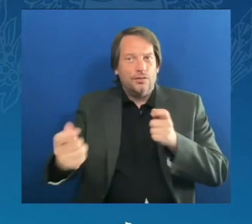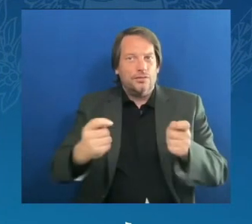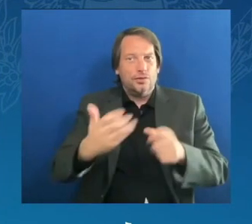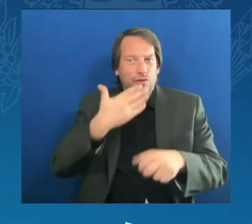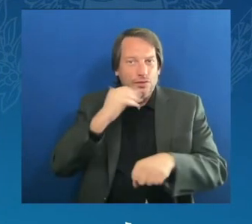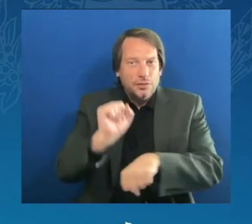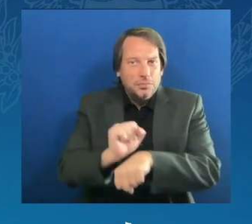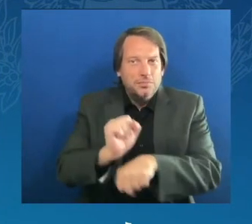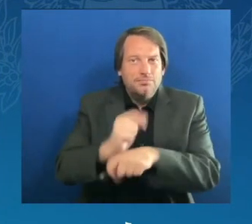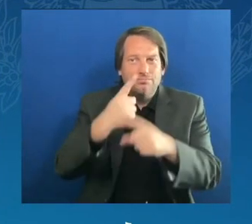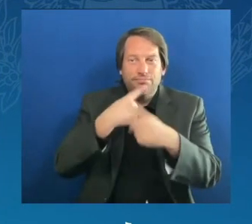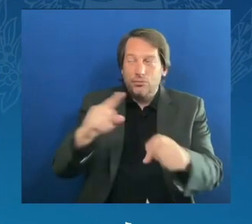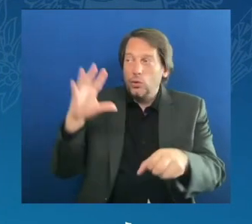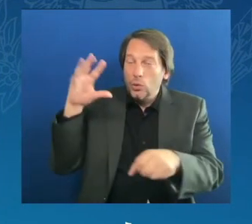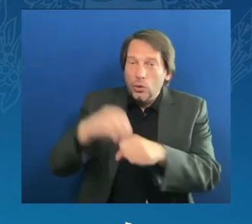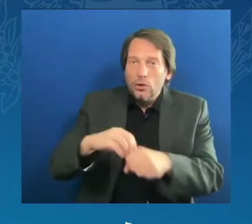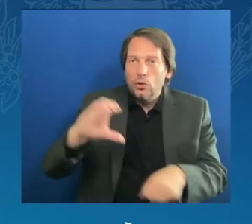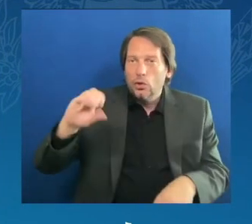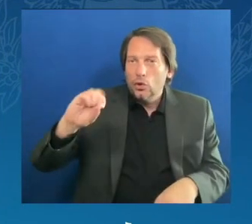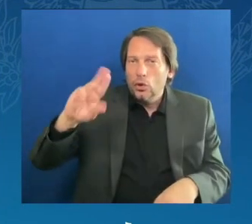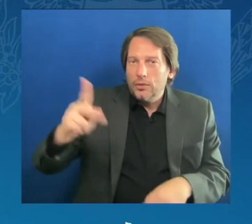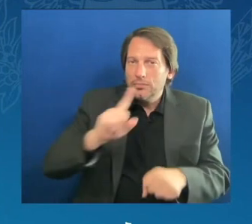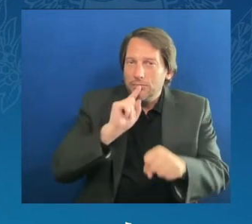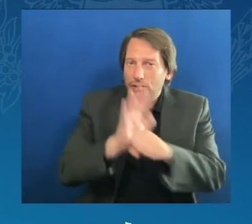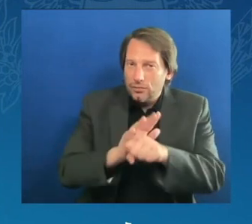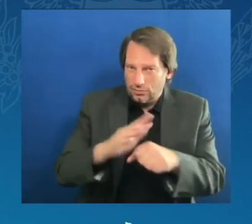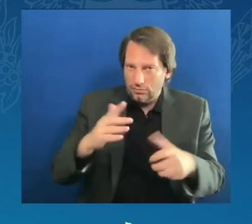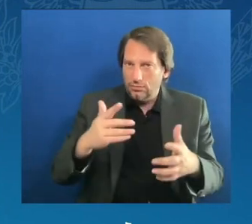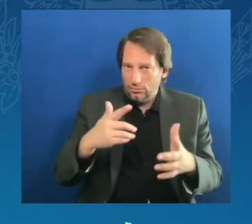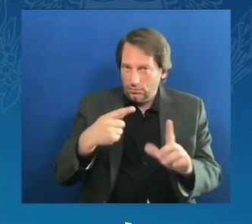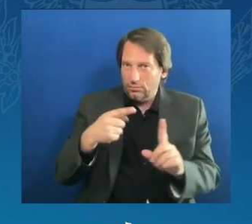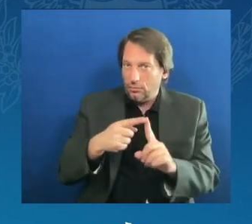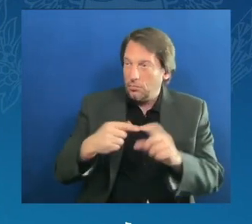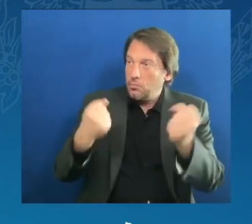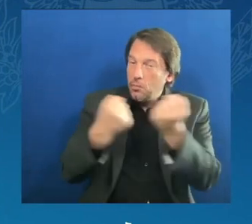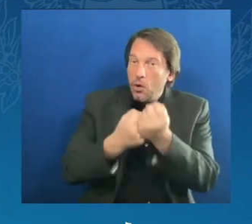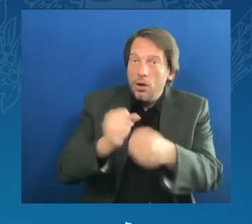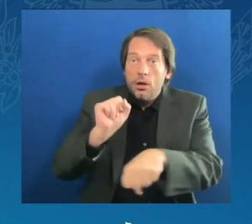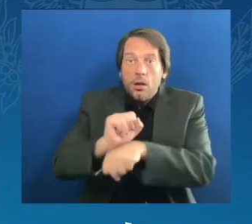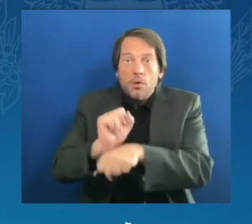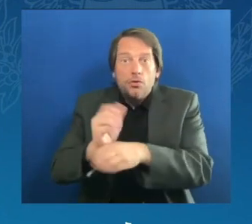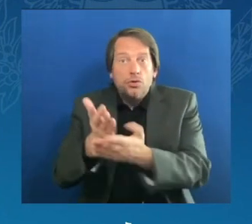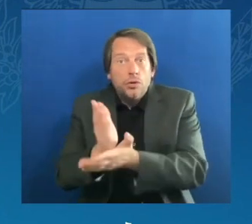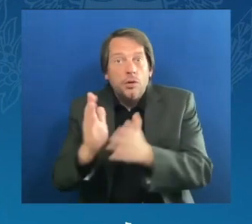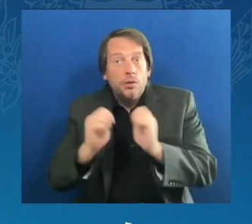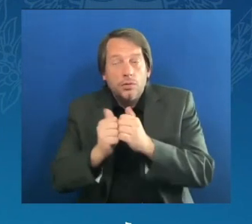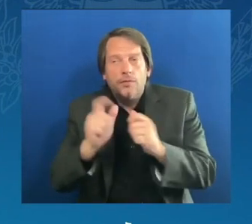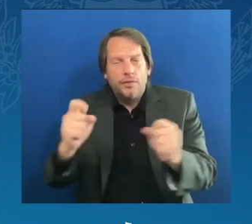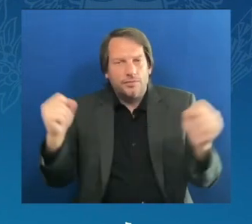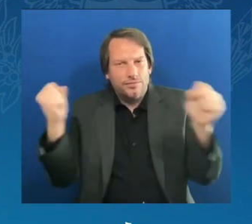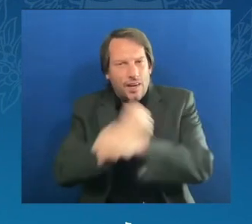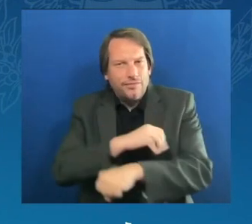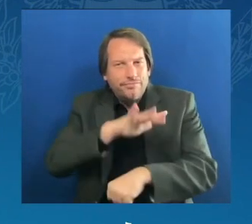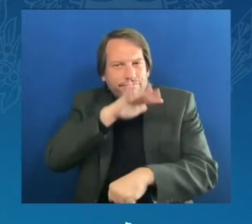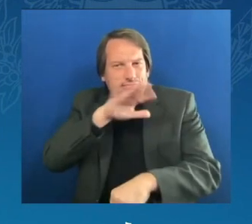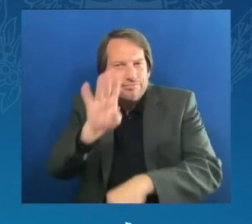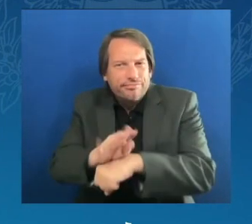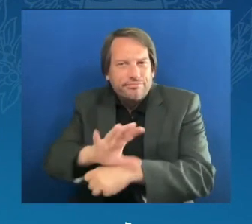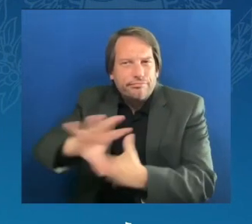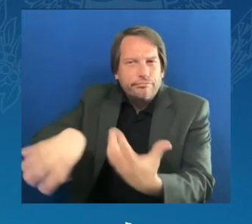We have sent a team to Honduras to explore development of infrastructure projects and to expand an economic